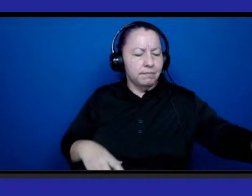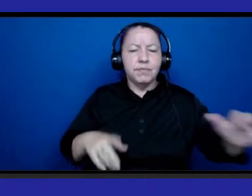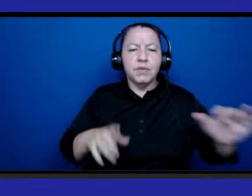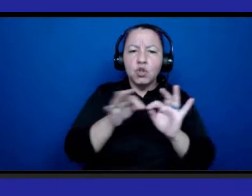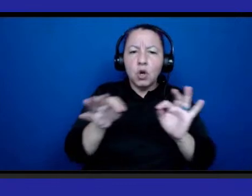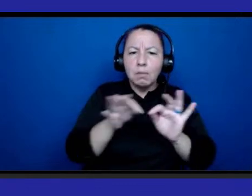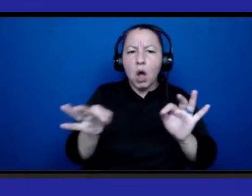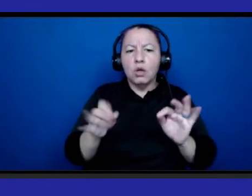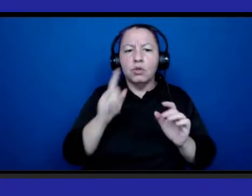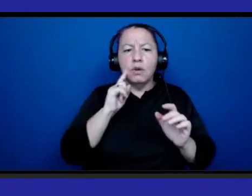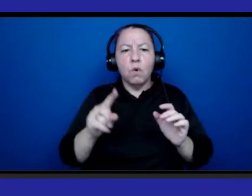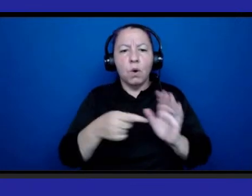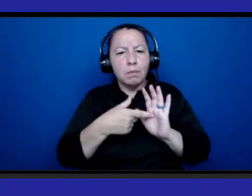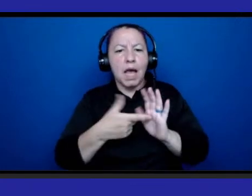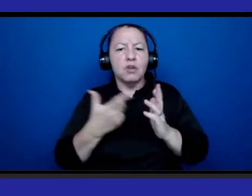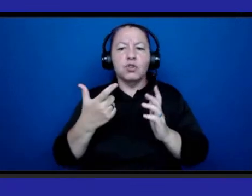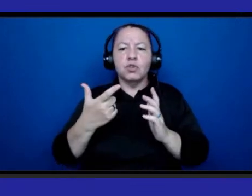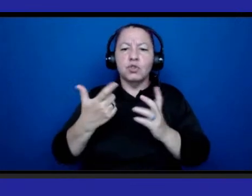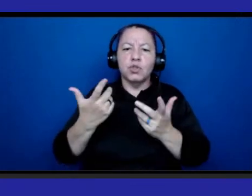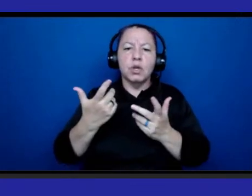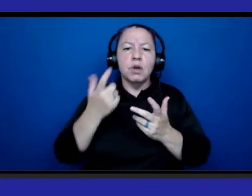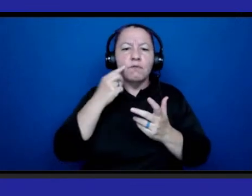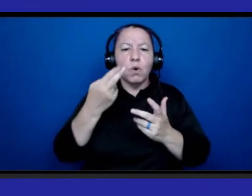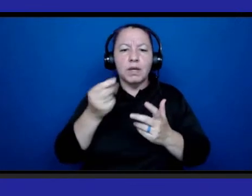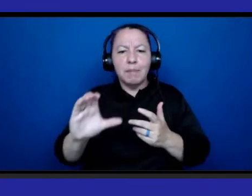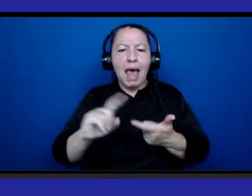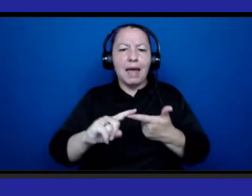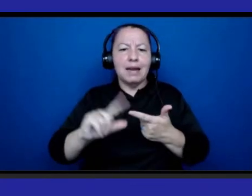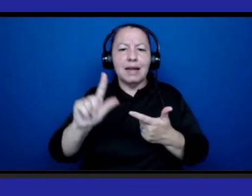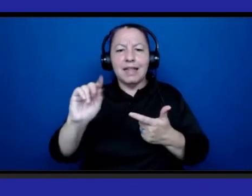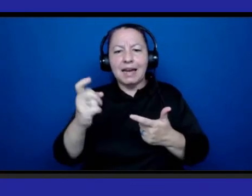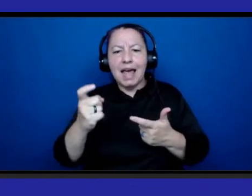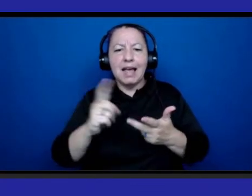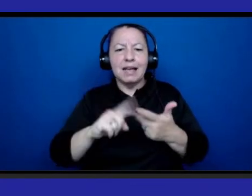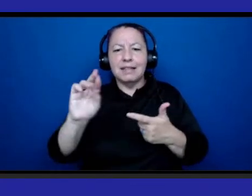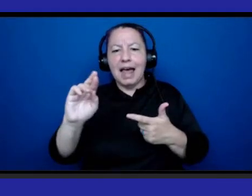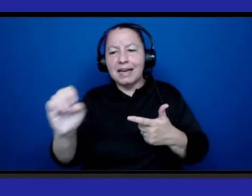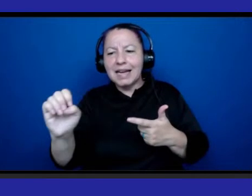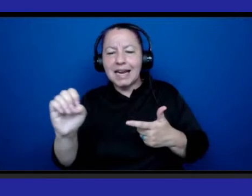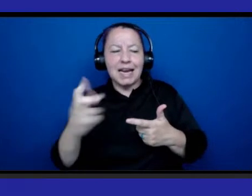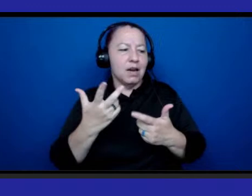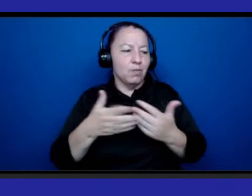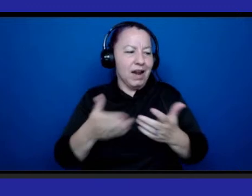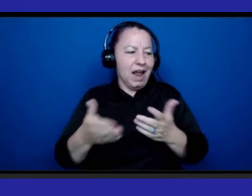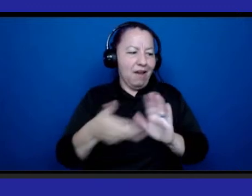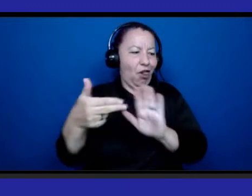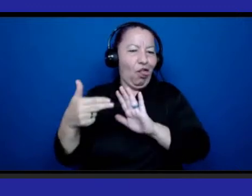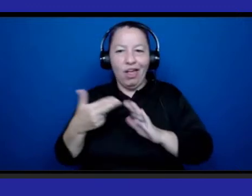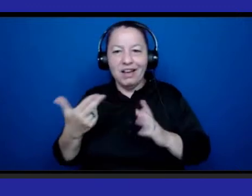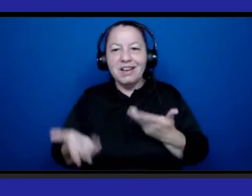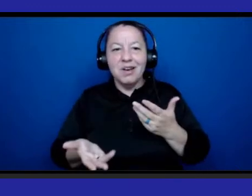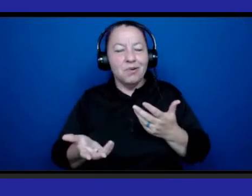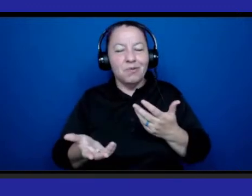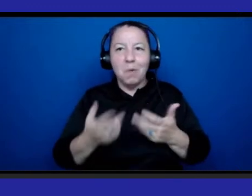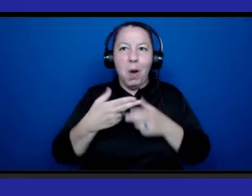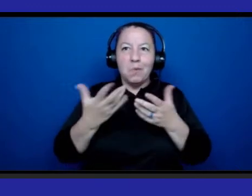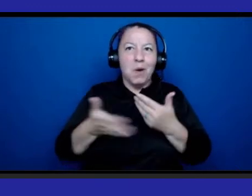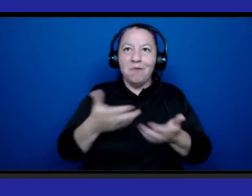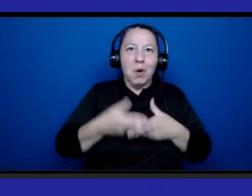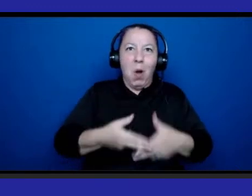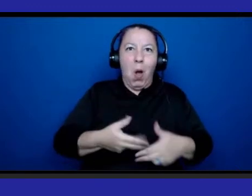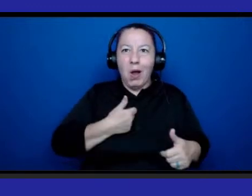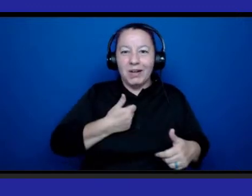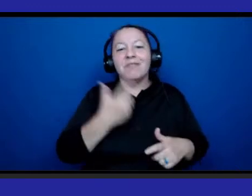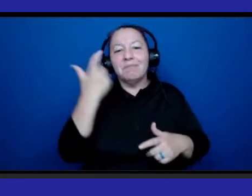for Hispanic, Latinx, Latine, whatever we may want to call ourselves. Because I think